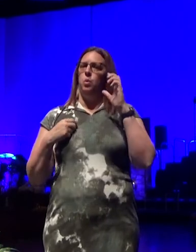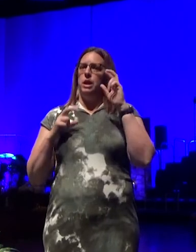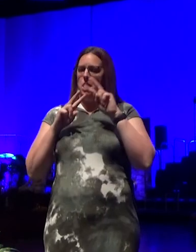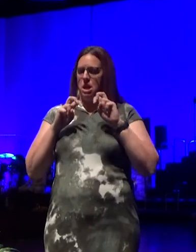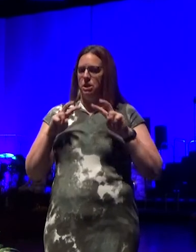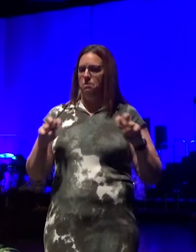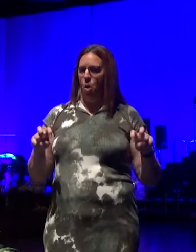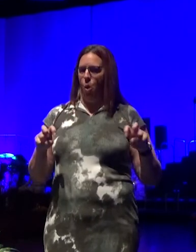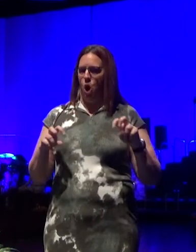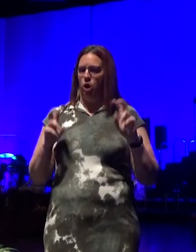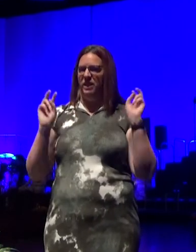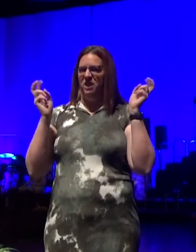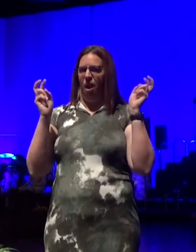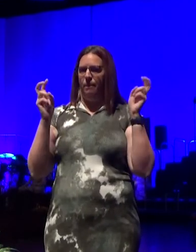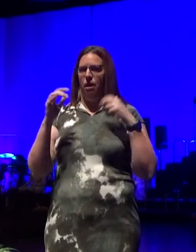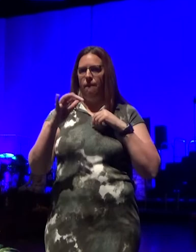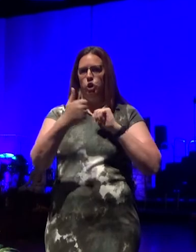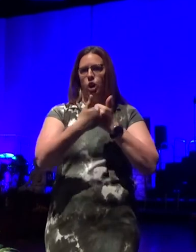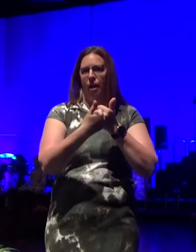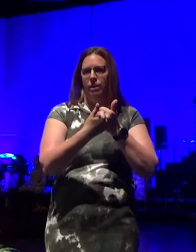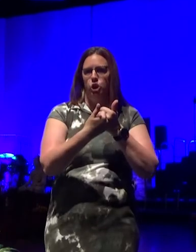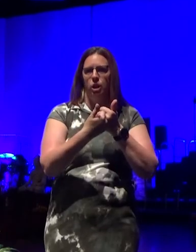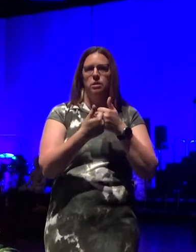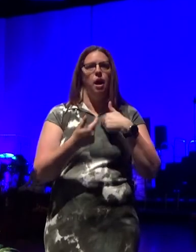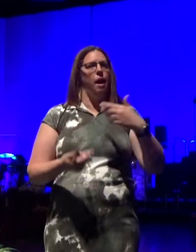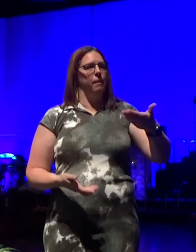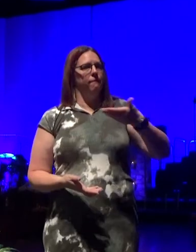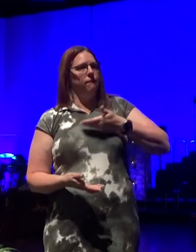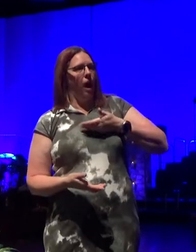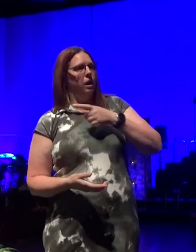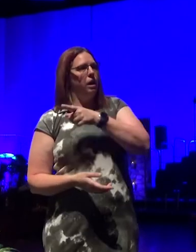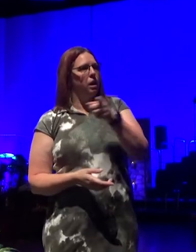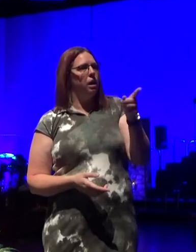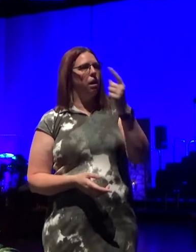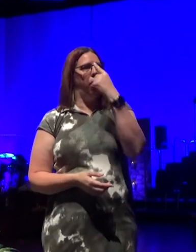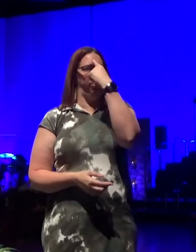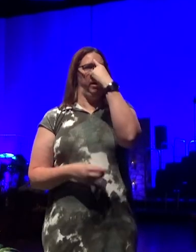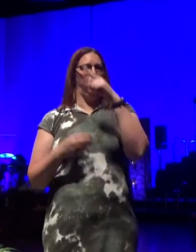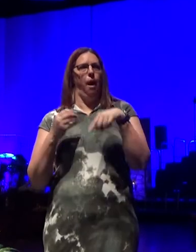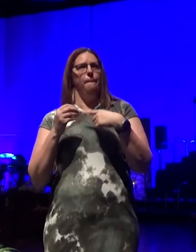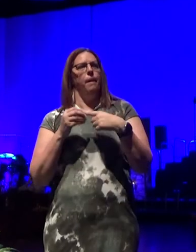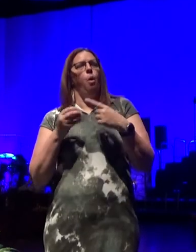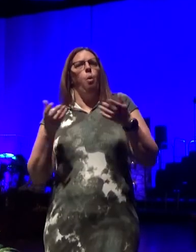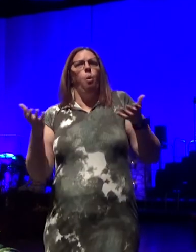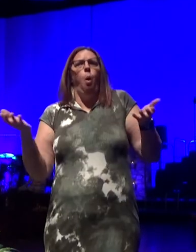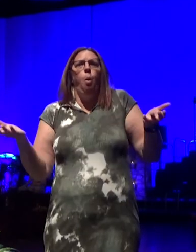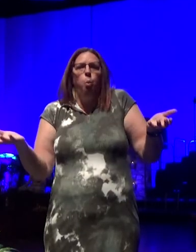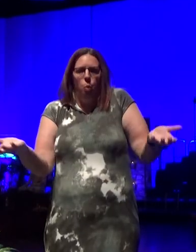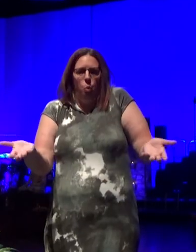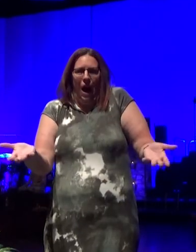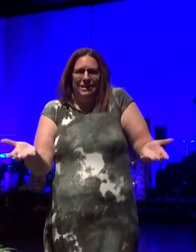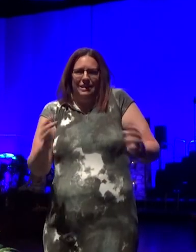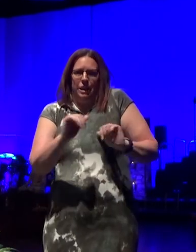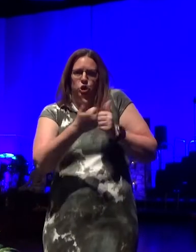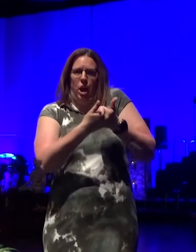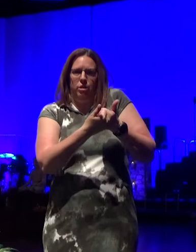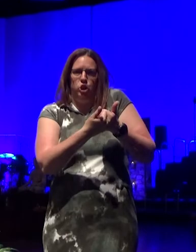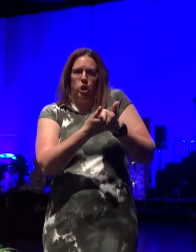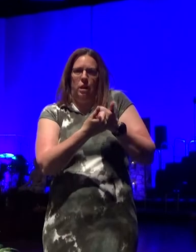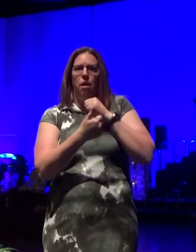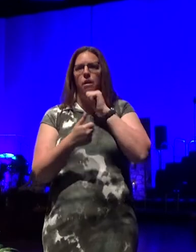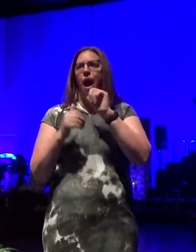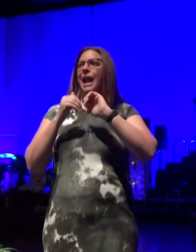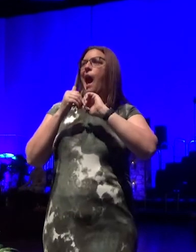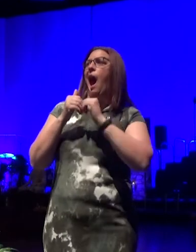us to think about what might be challenging us in our lives. And to ask ourselves, not how is this challenge